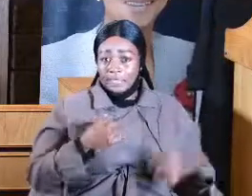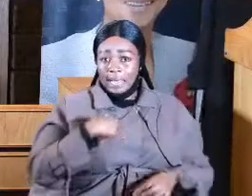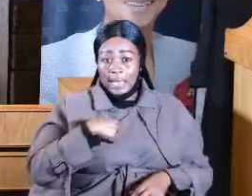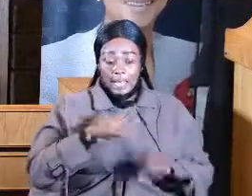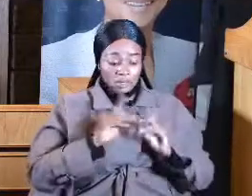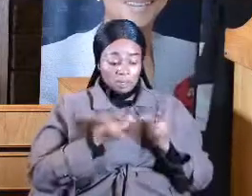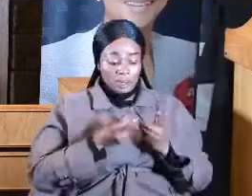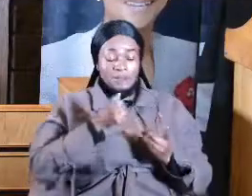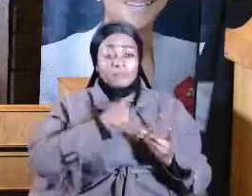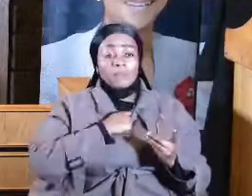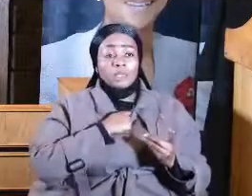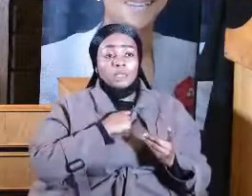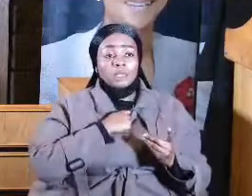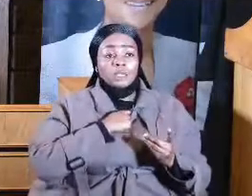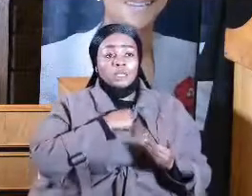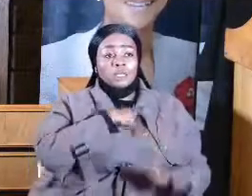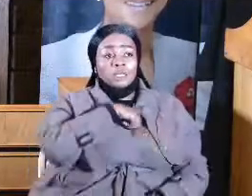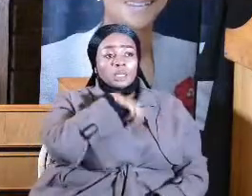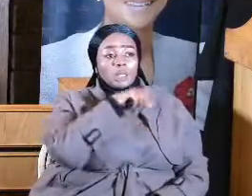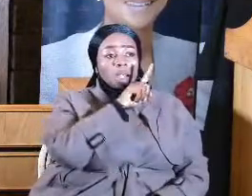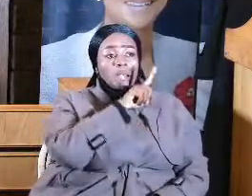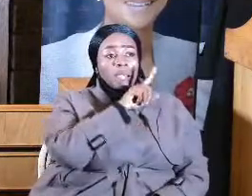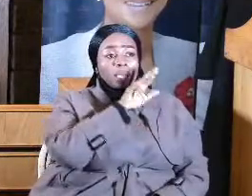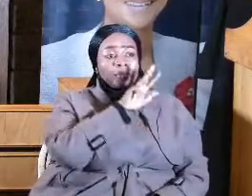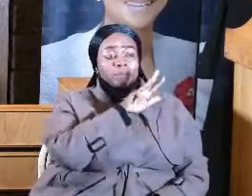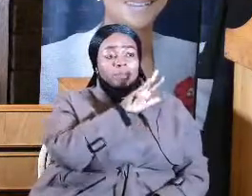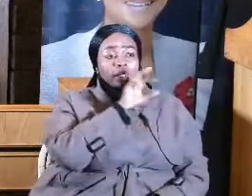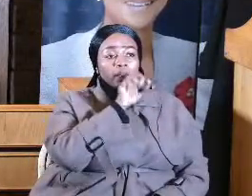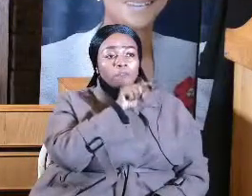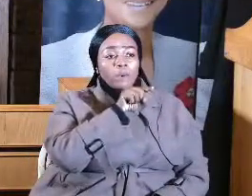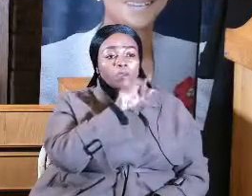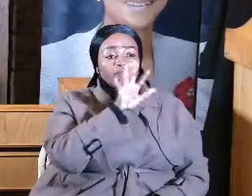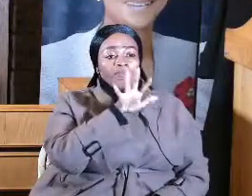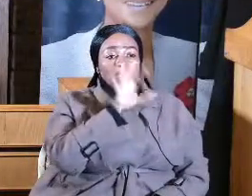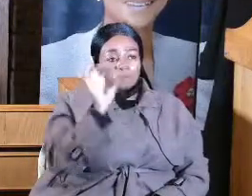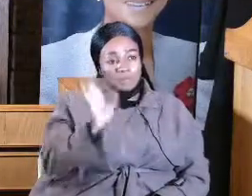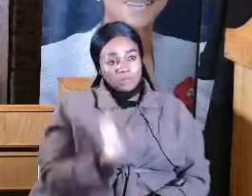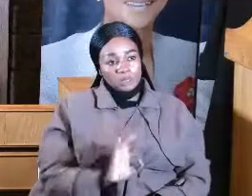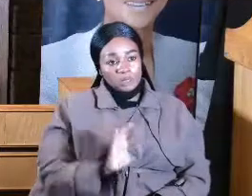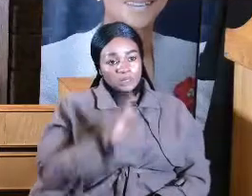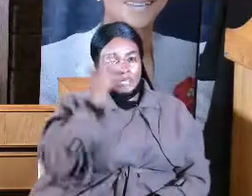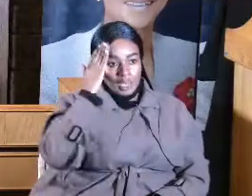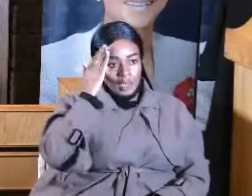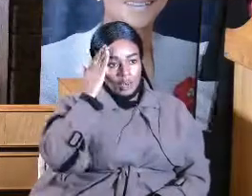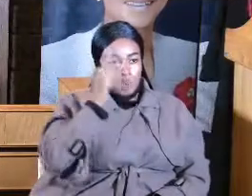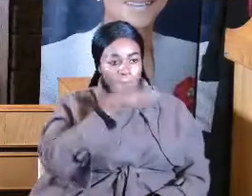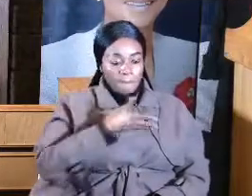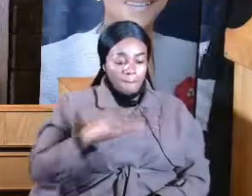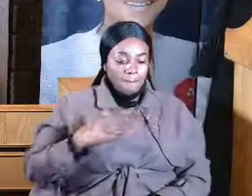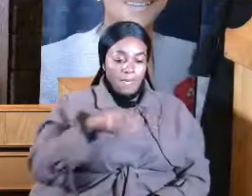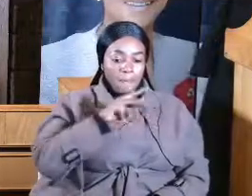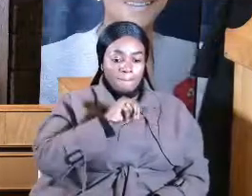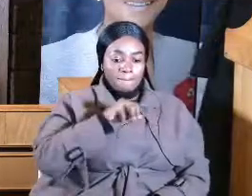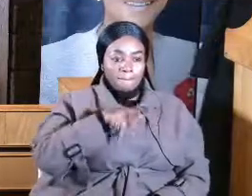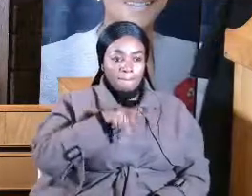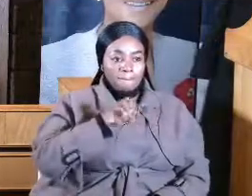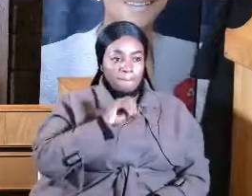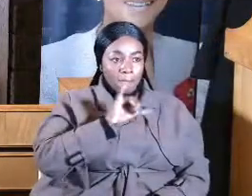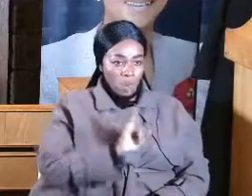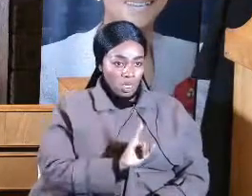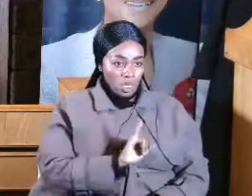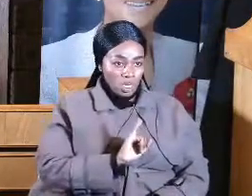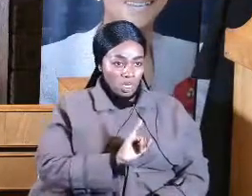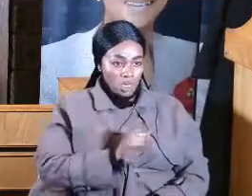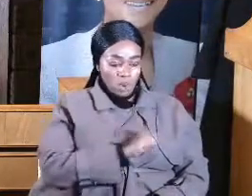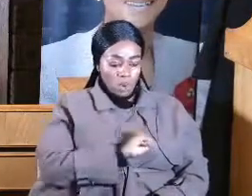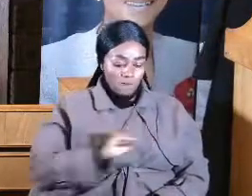department, it's only 19.5%. I know Mem Koni from the office of the speaker,